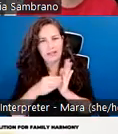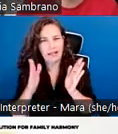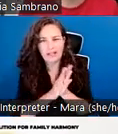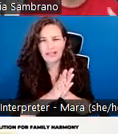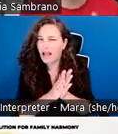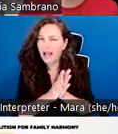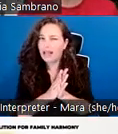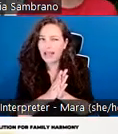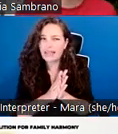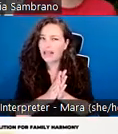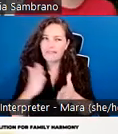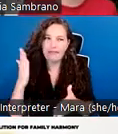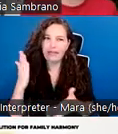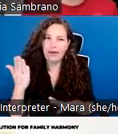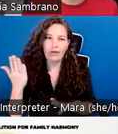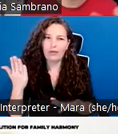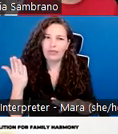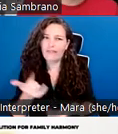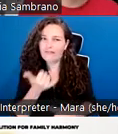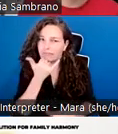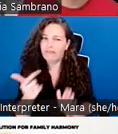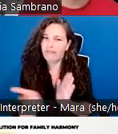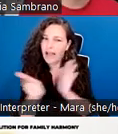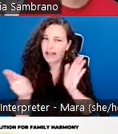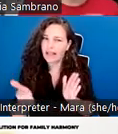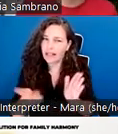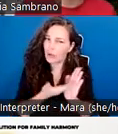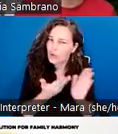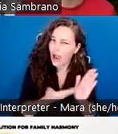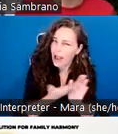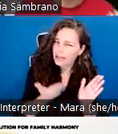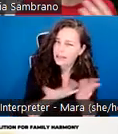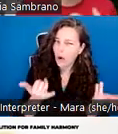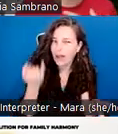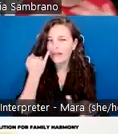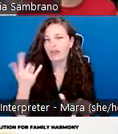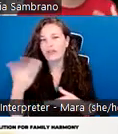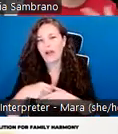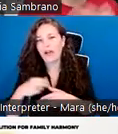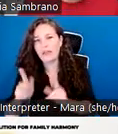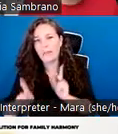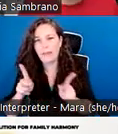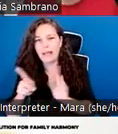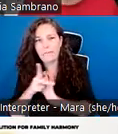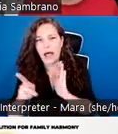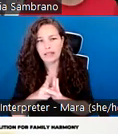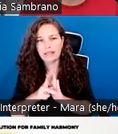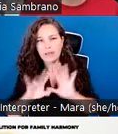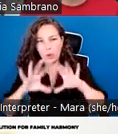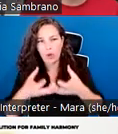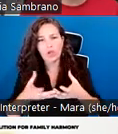sure that these policies are updated, whether if you're in the public policy world, definitely something that you can work on and can be an advocate